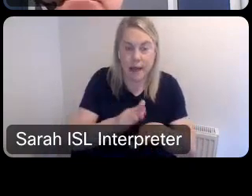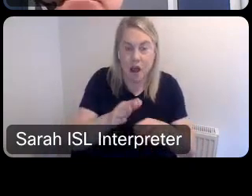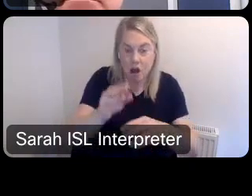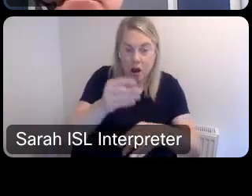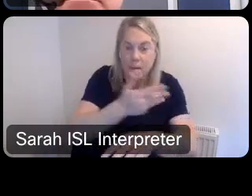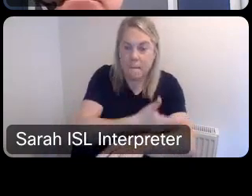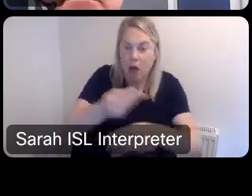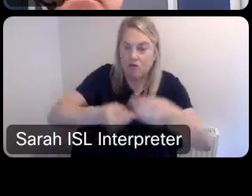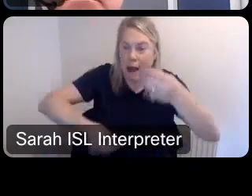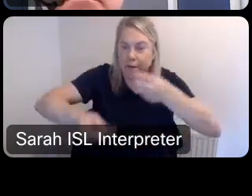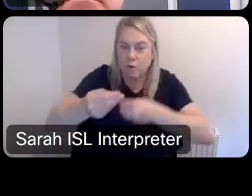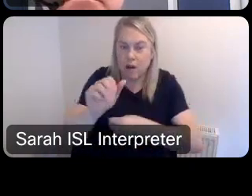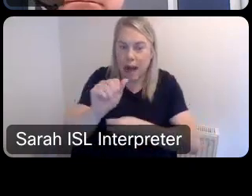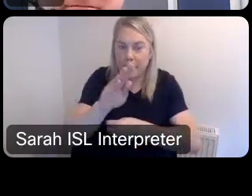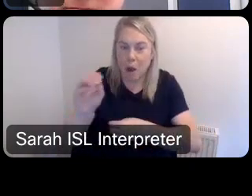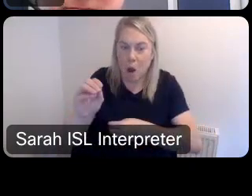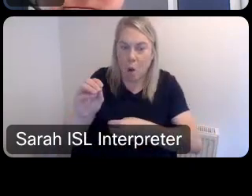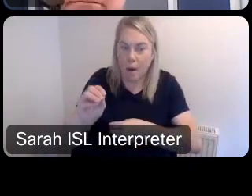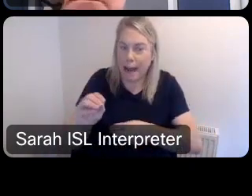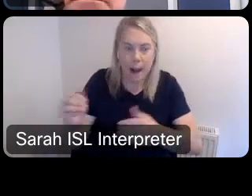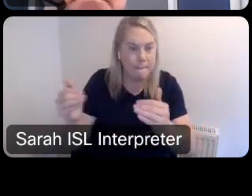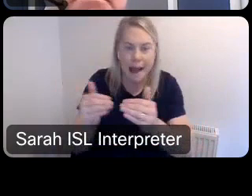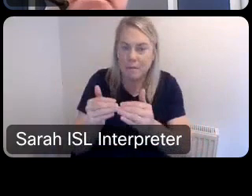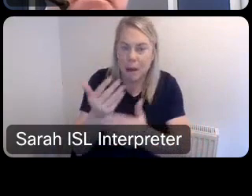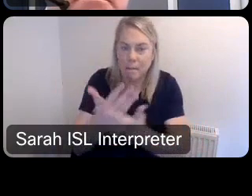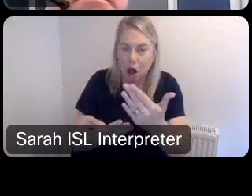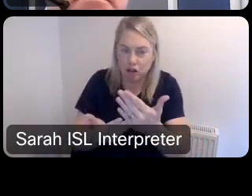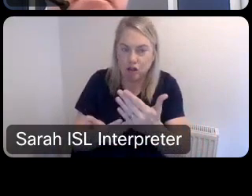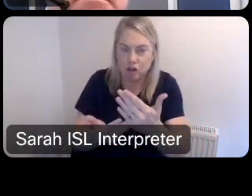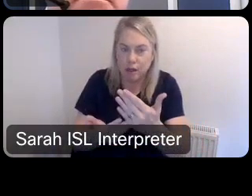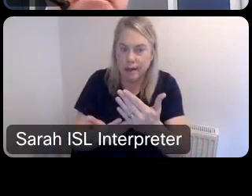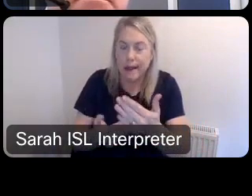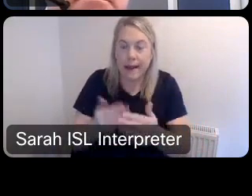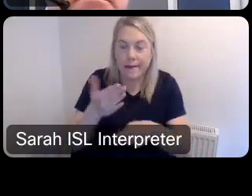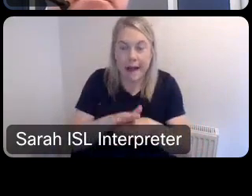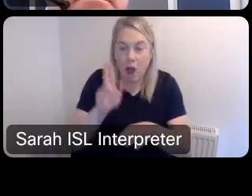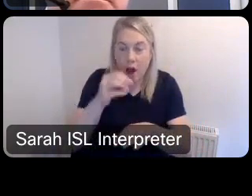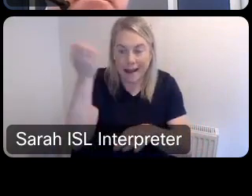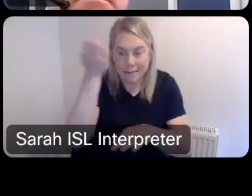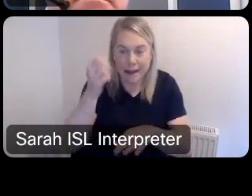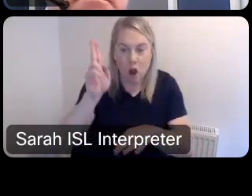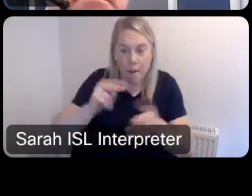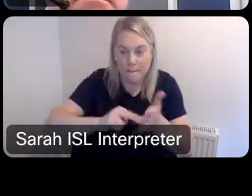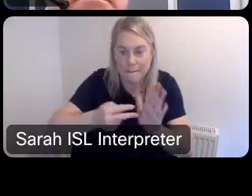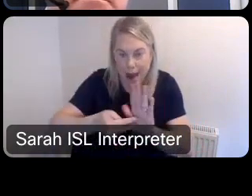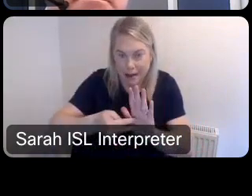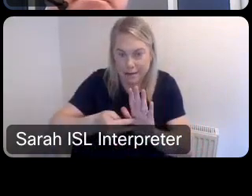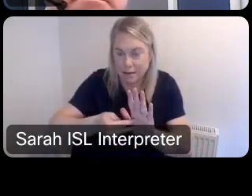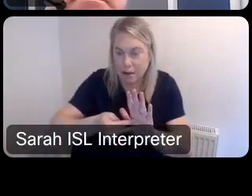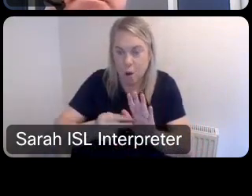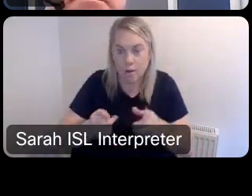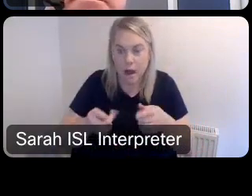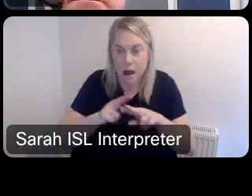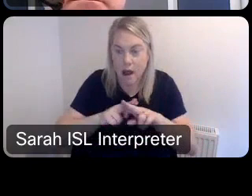blood transfusion blood components, and the death was unintended and unanticipated, which did not arise from or was